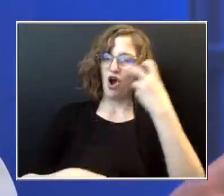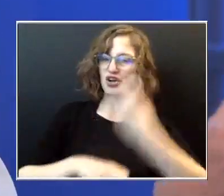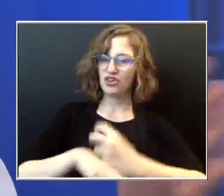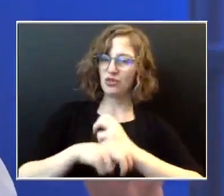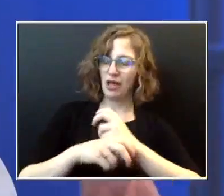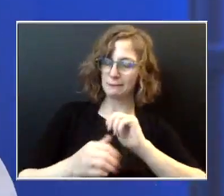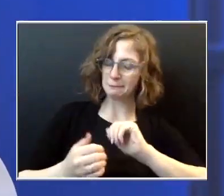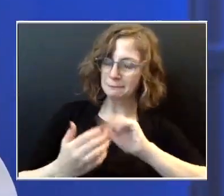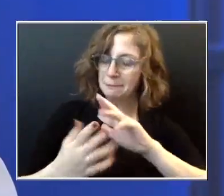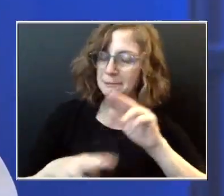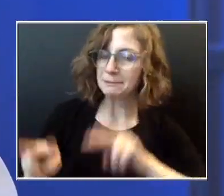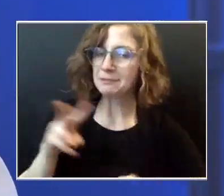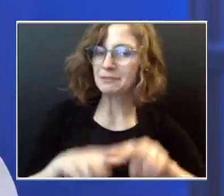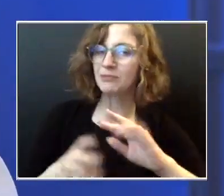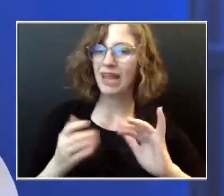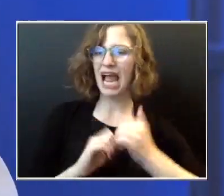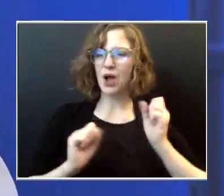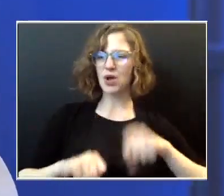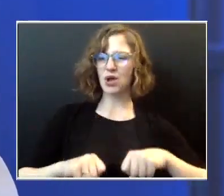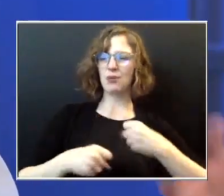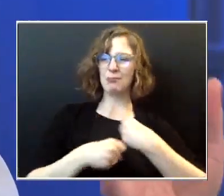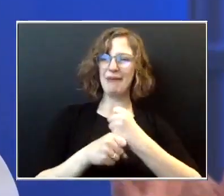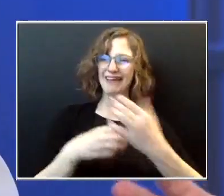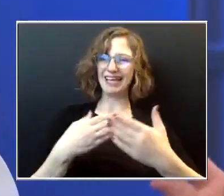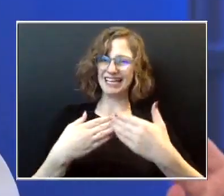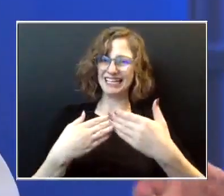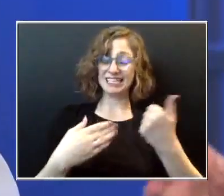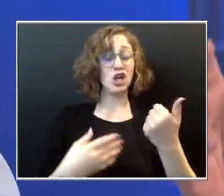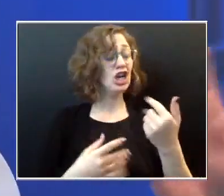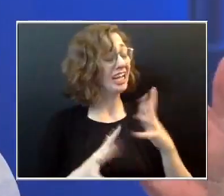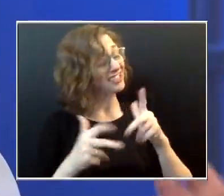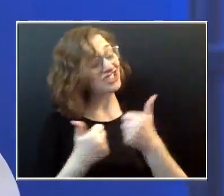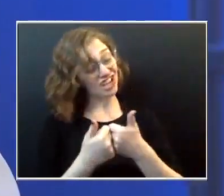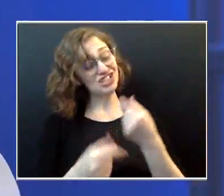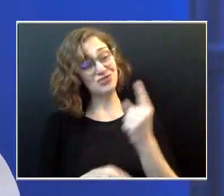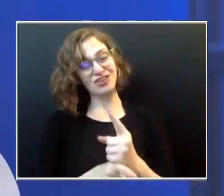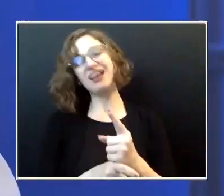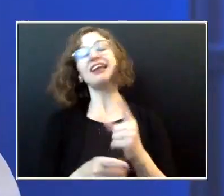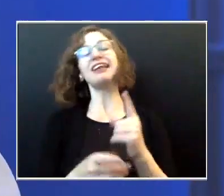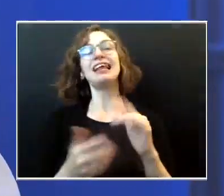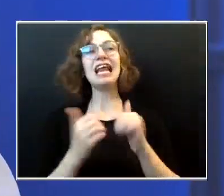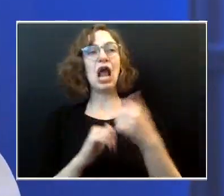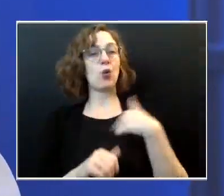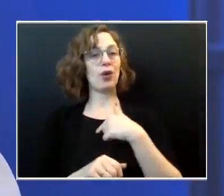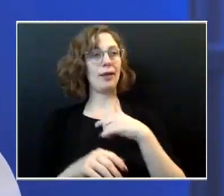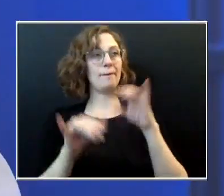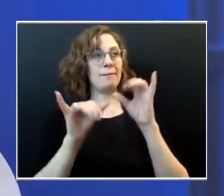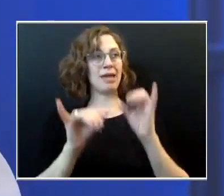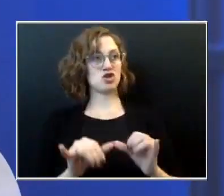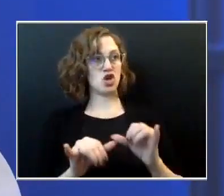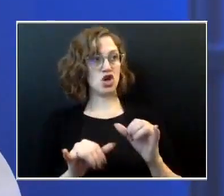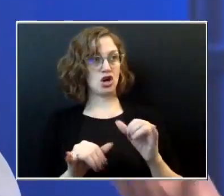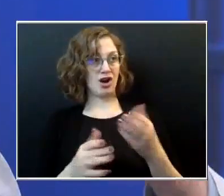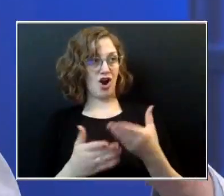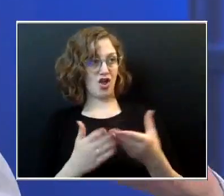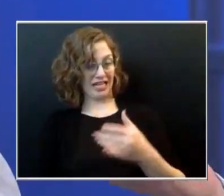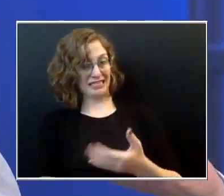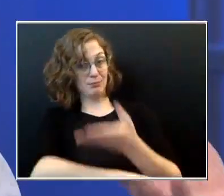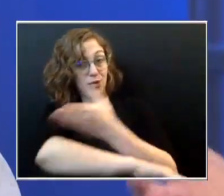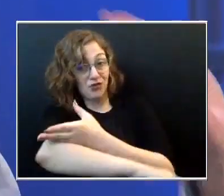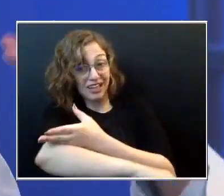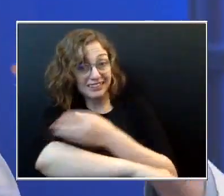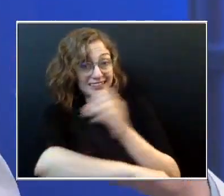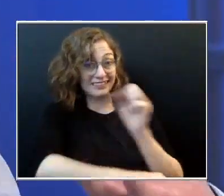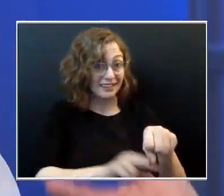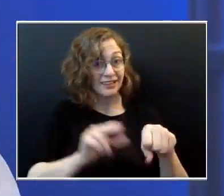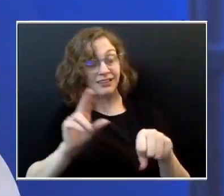outcomes. Are we improving brain health or not? That's kind of that's a hard thing to do, is to measure that. But this is,